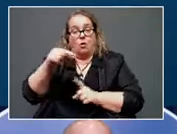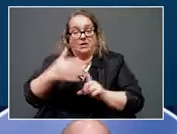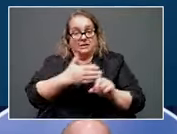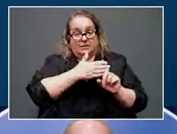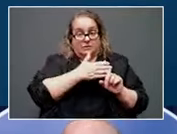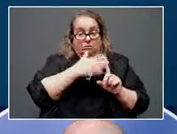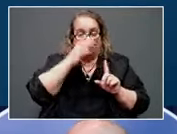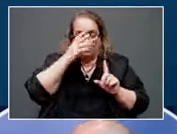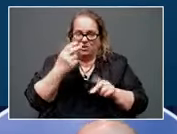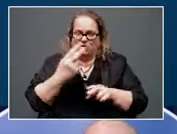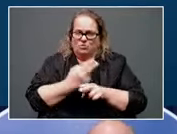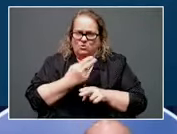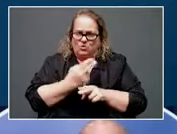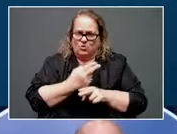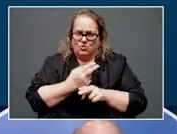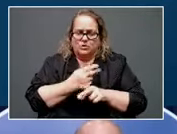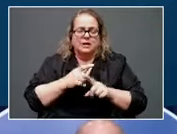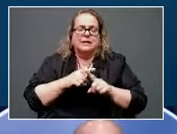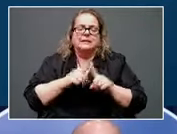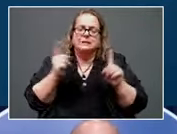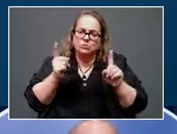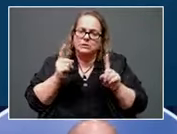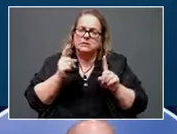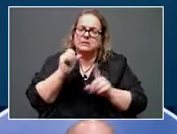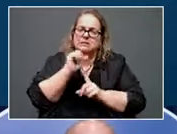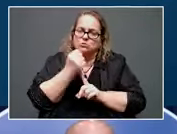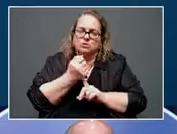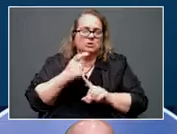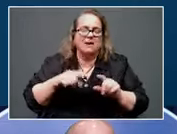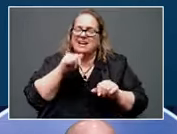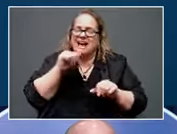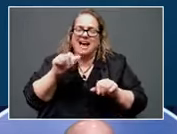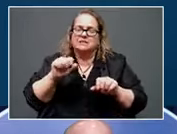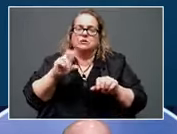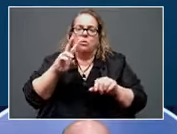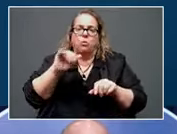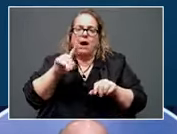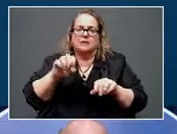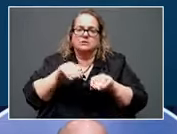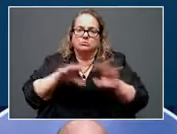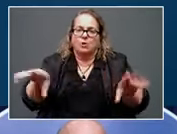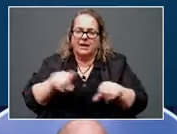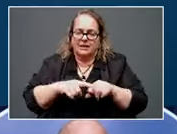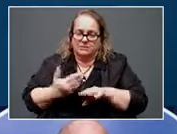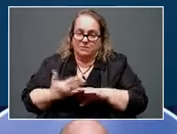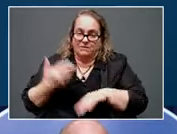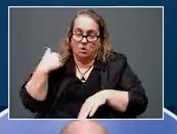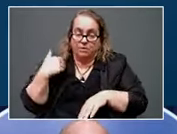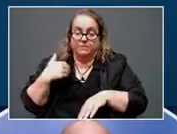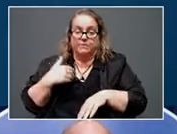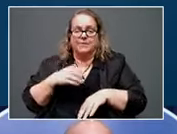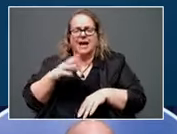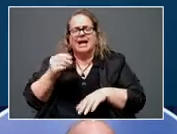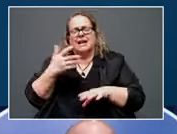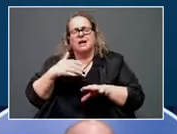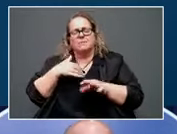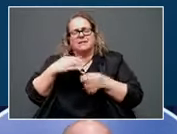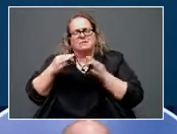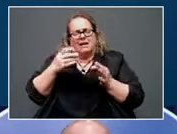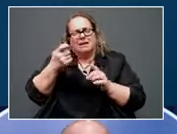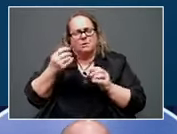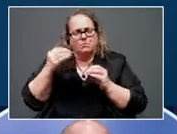and settings, but it's not going to be as widespread as it was before. And just a point on that, the CDC has